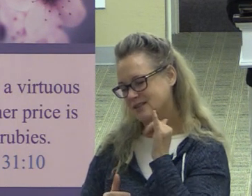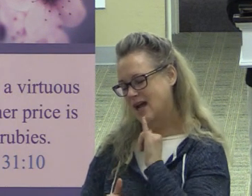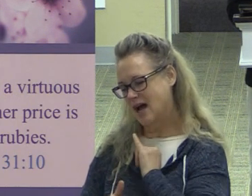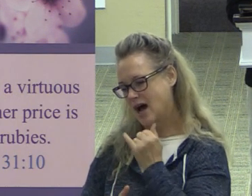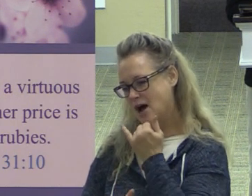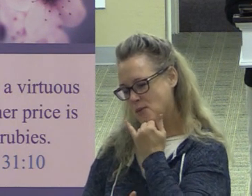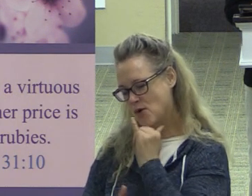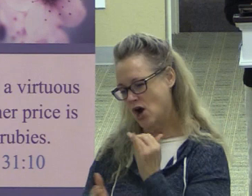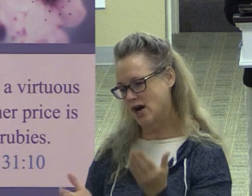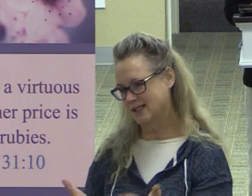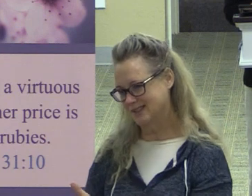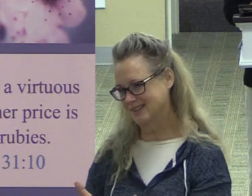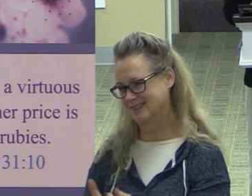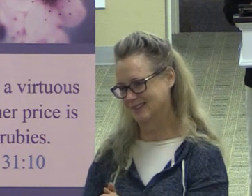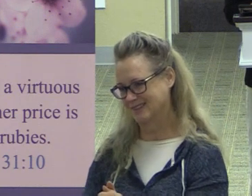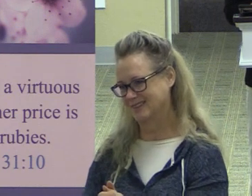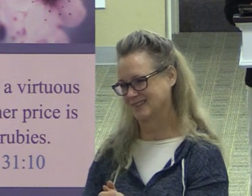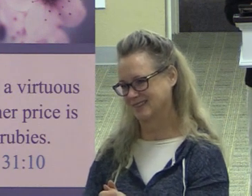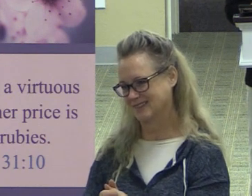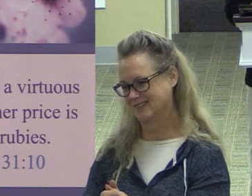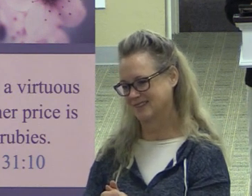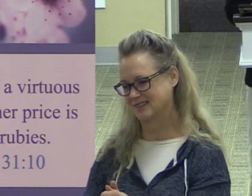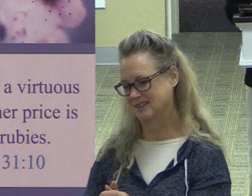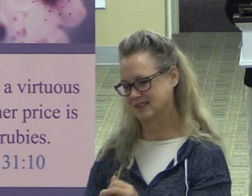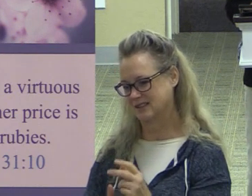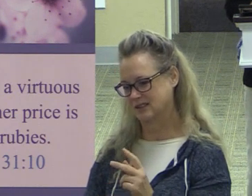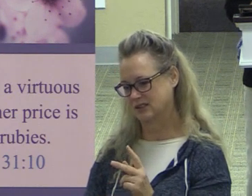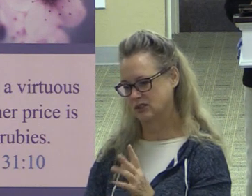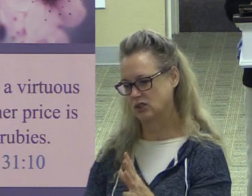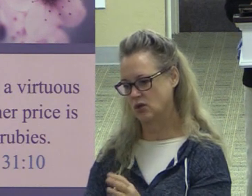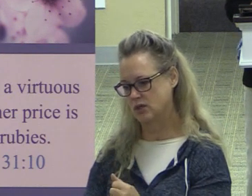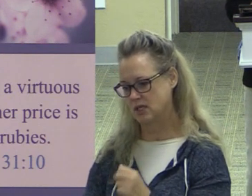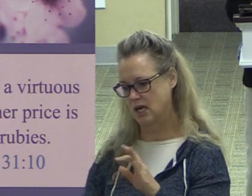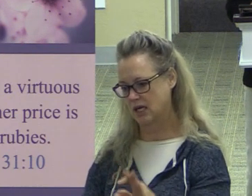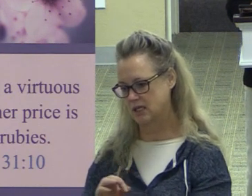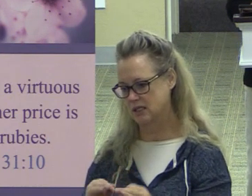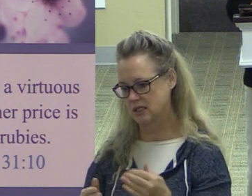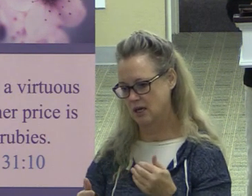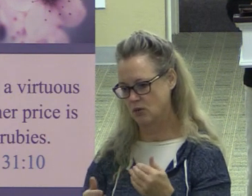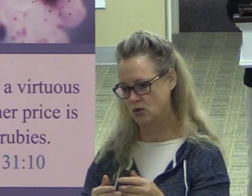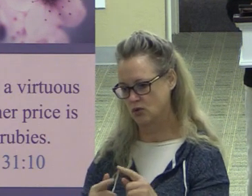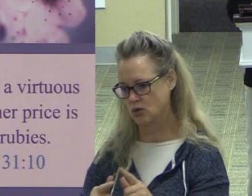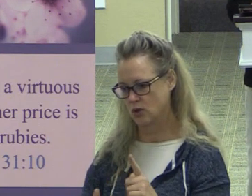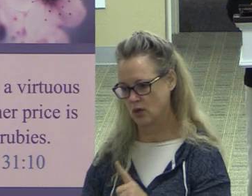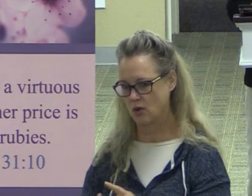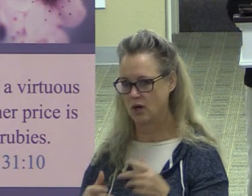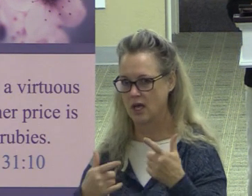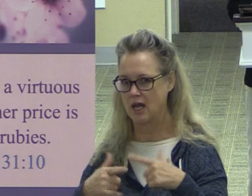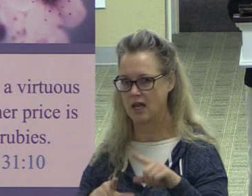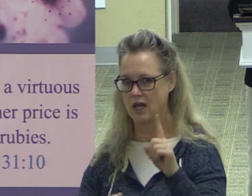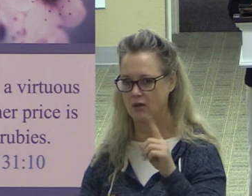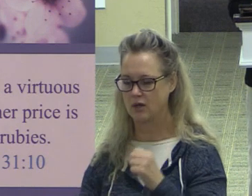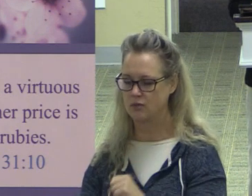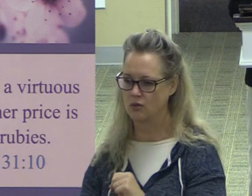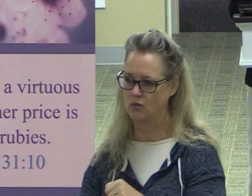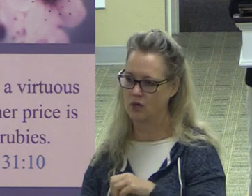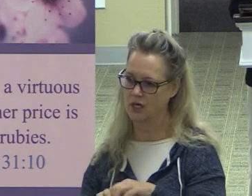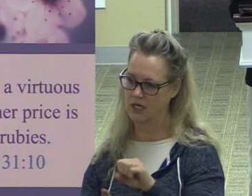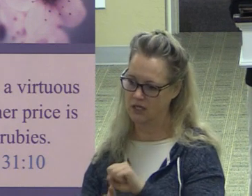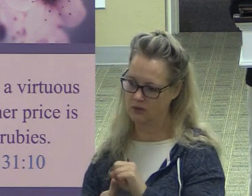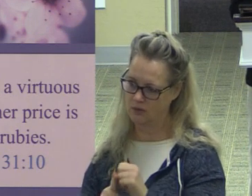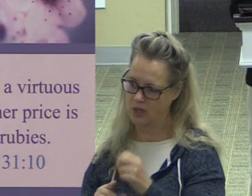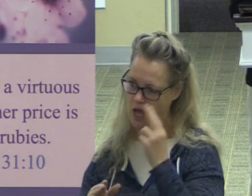here. But take a step towards the Lord and allow him to work in the situation. Humbleness is